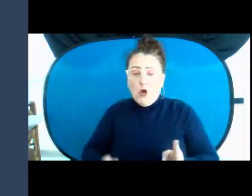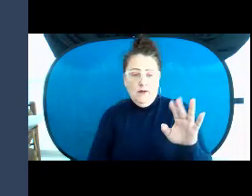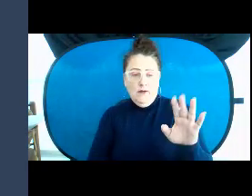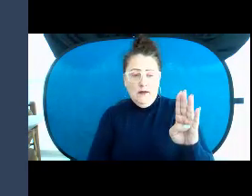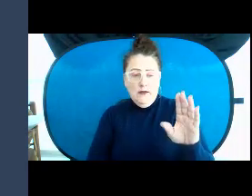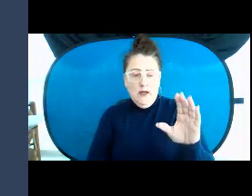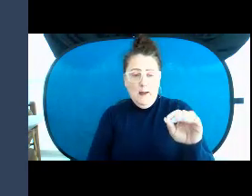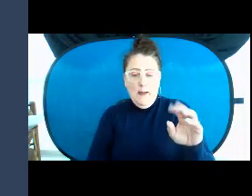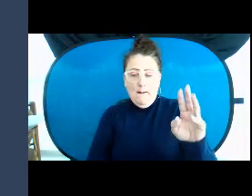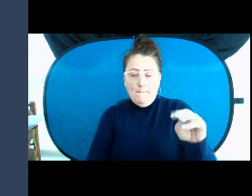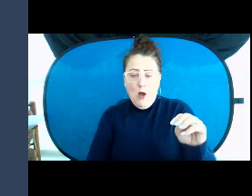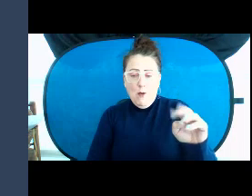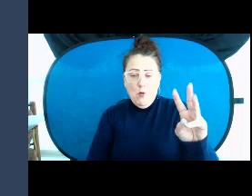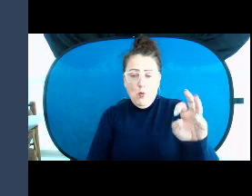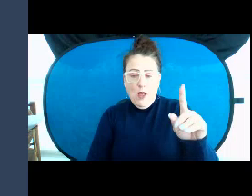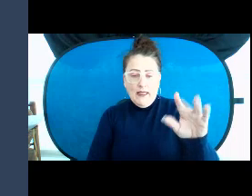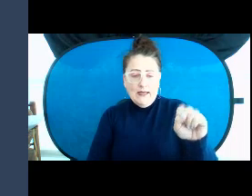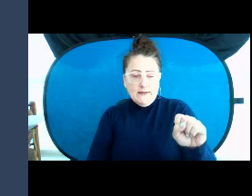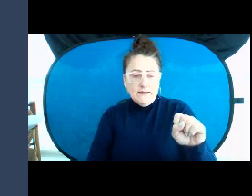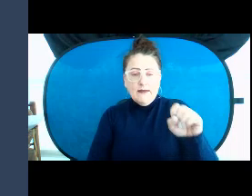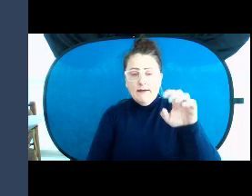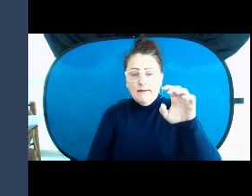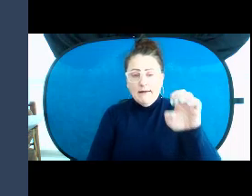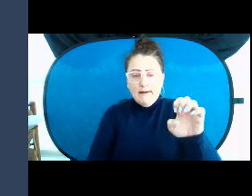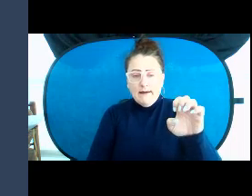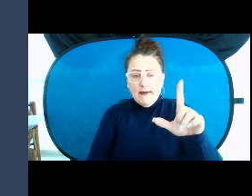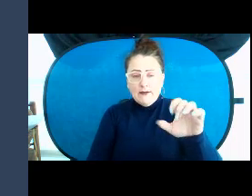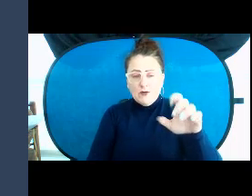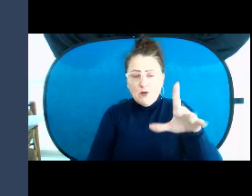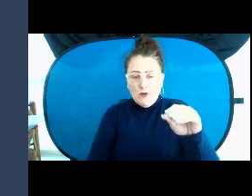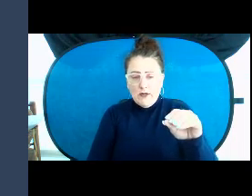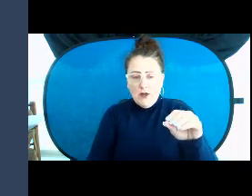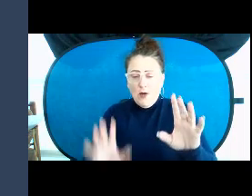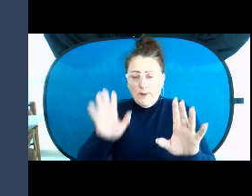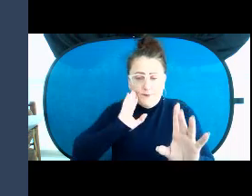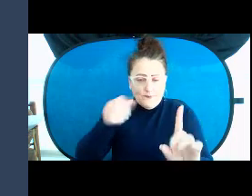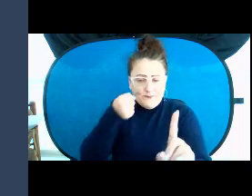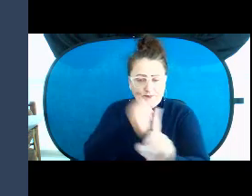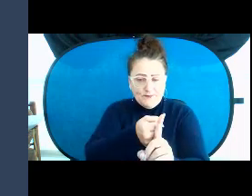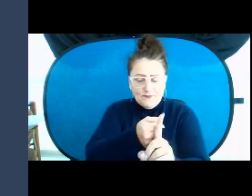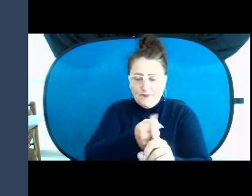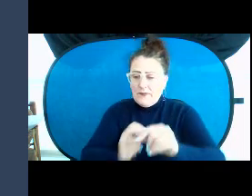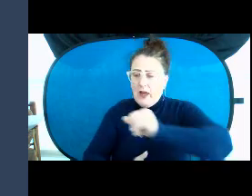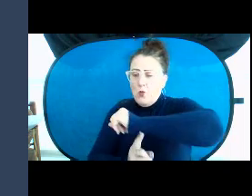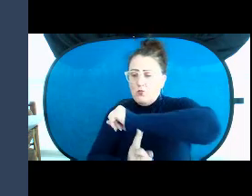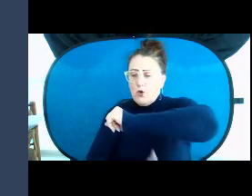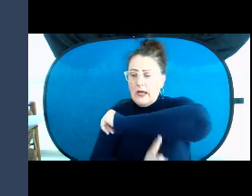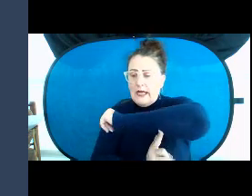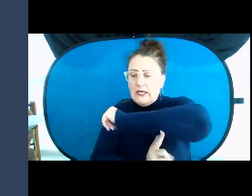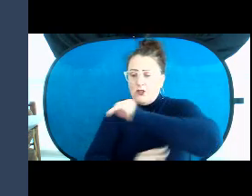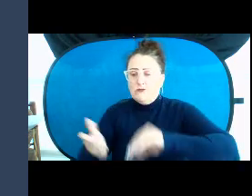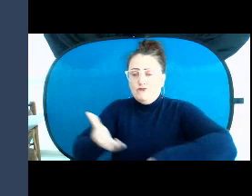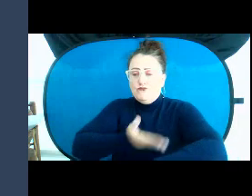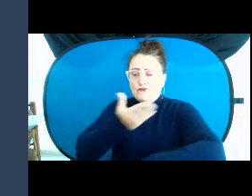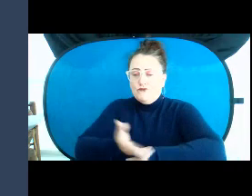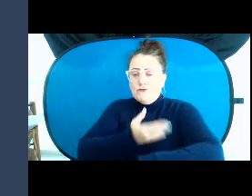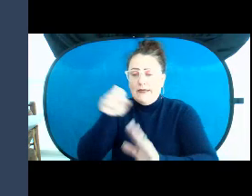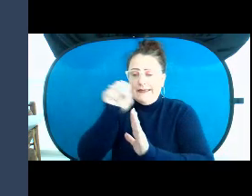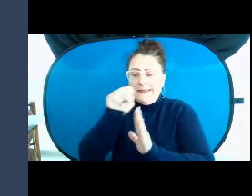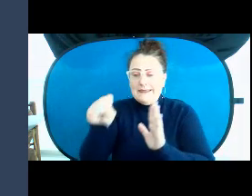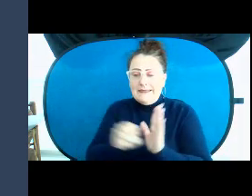Cerritos Wetlands, due to impacts to their properties from a bridge rehabilitation project on State Route 1 in Los